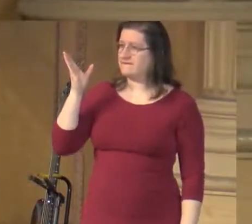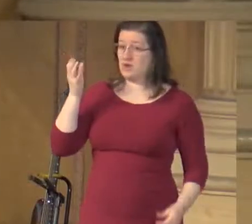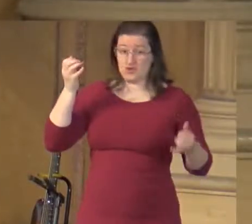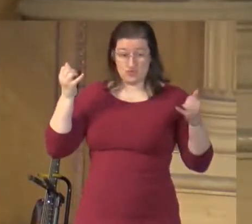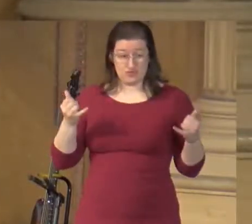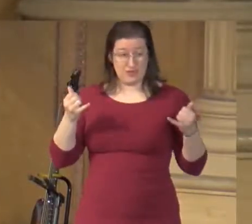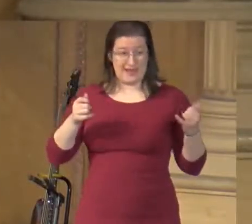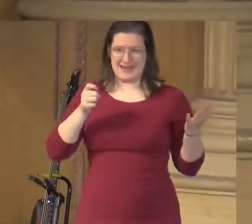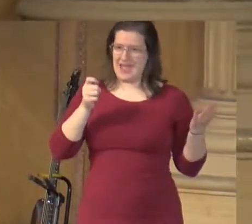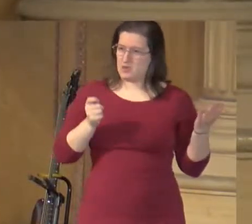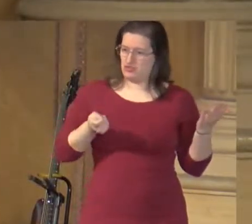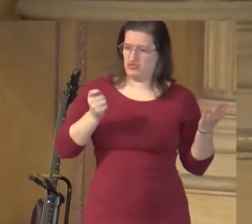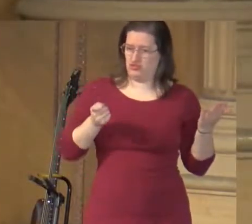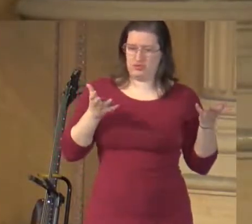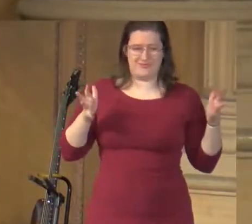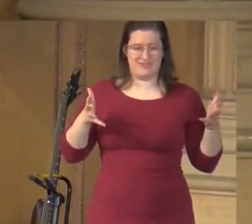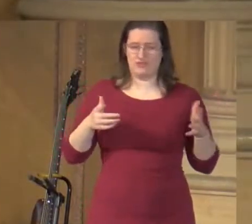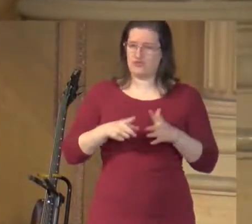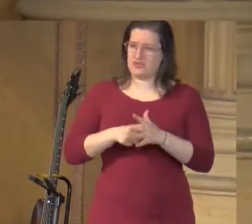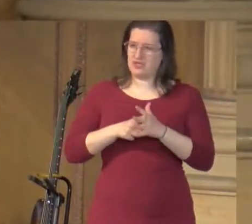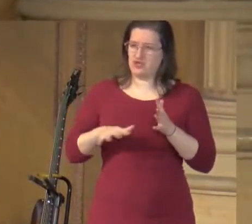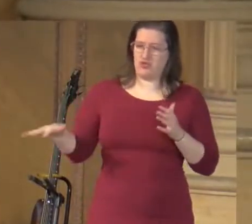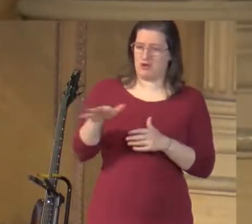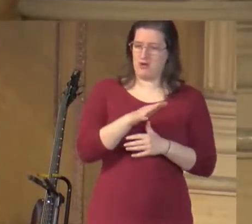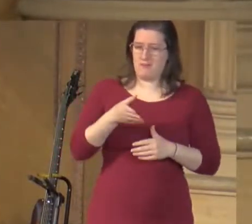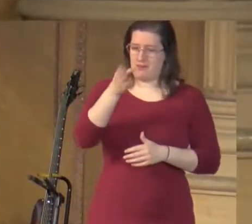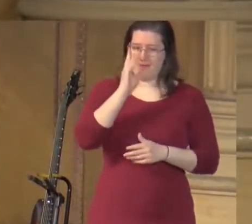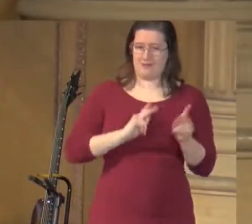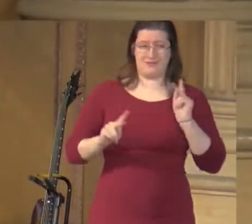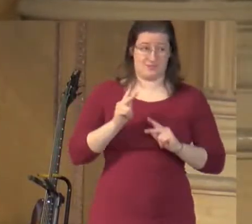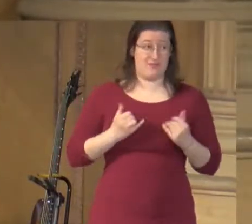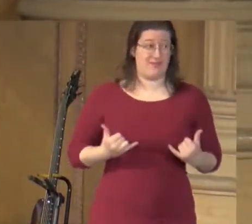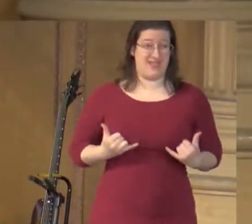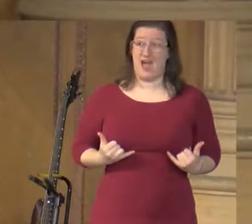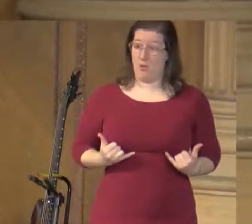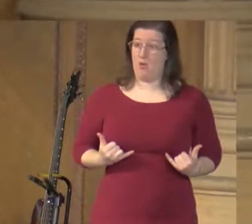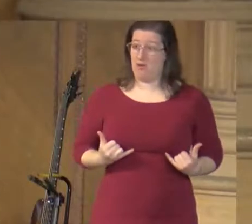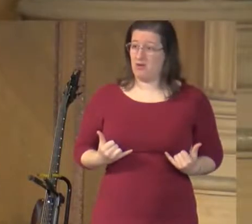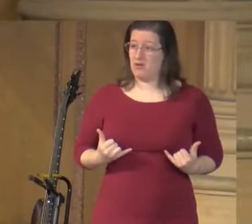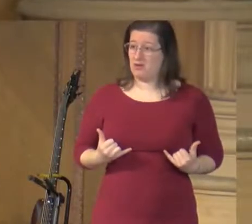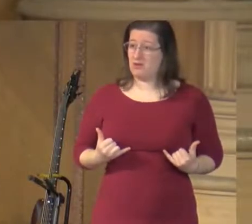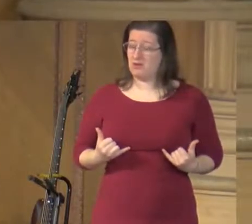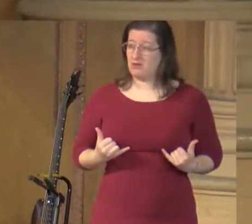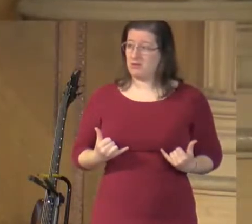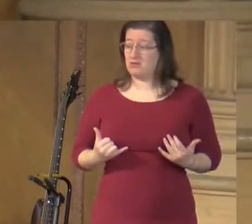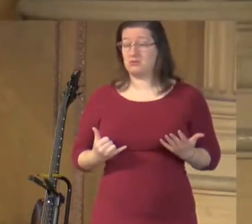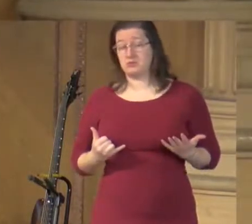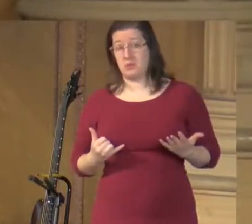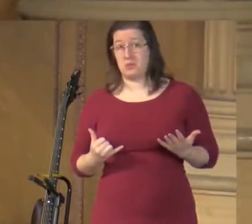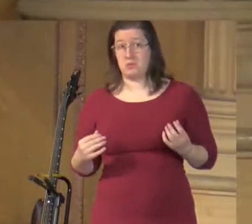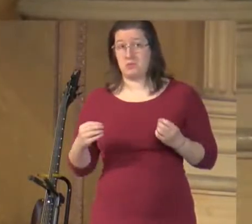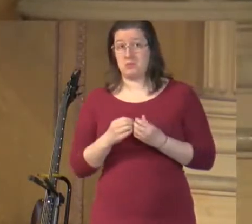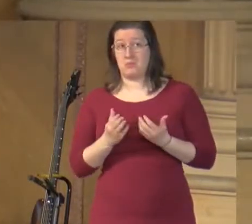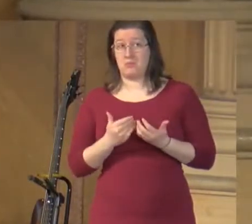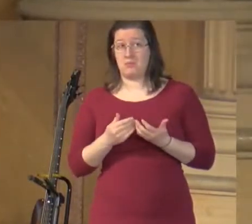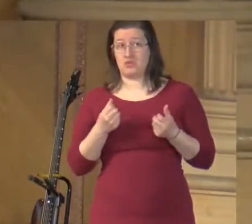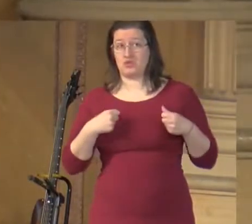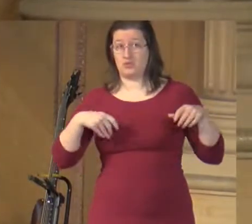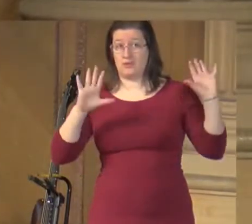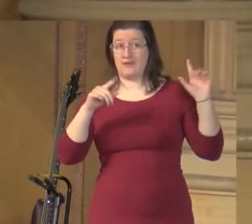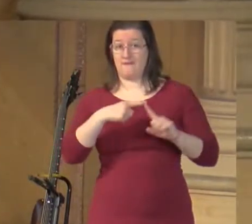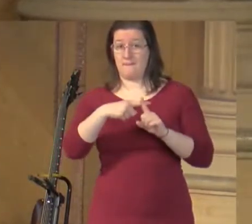judgment has started among God's people now is the time for that so would it be easier to give up on Christianity